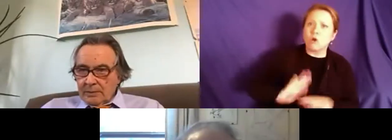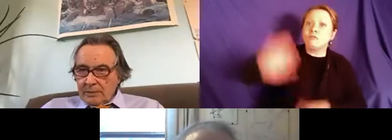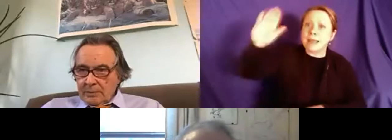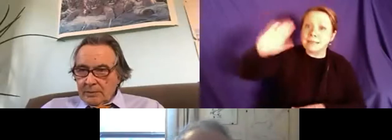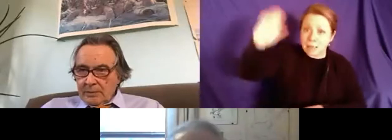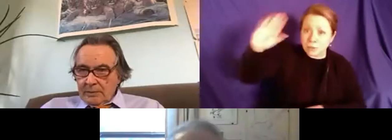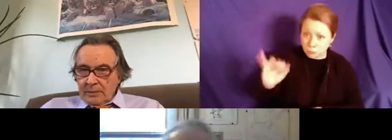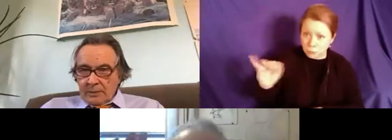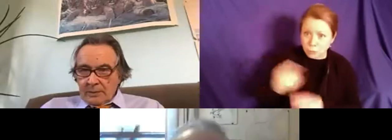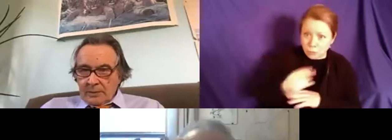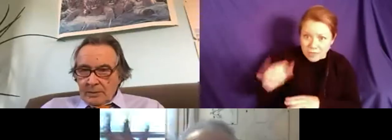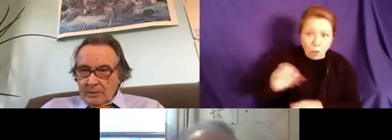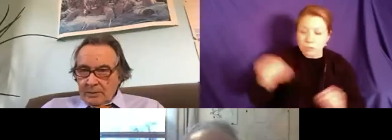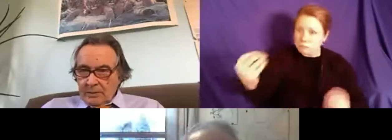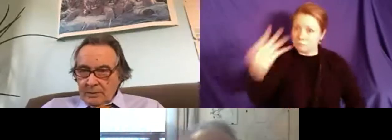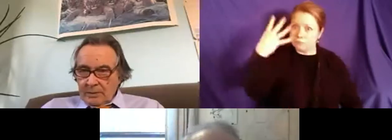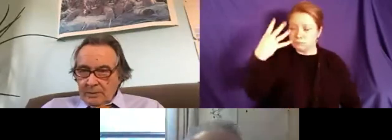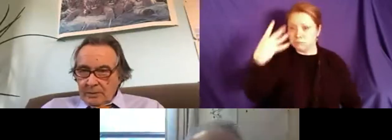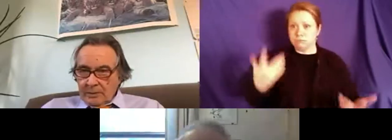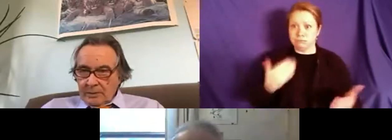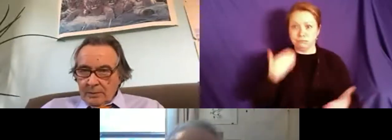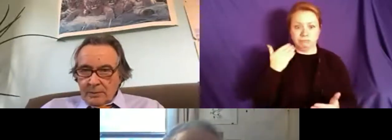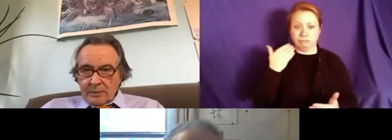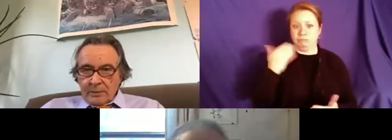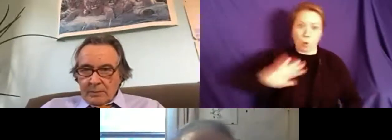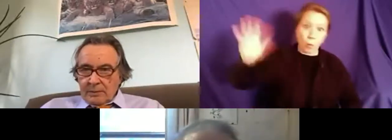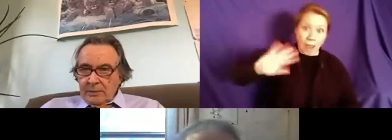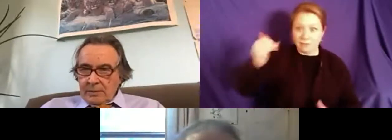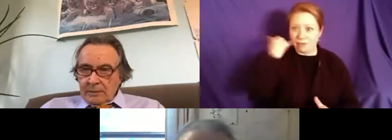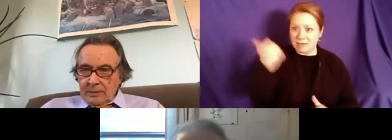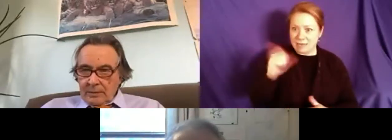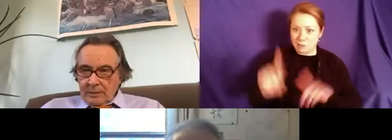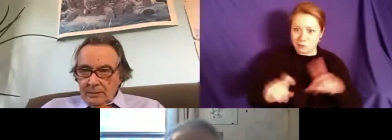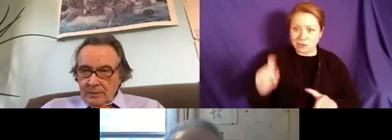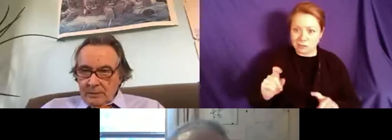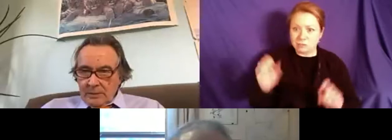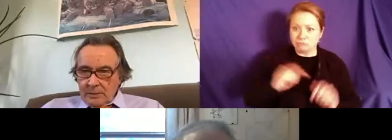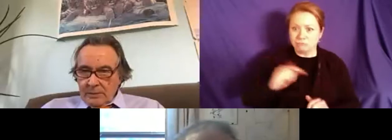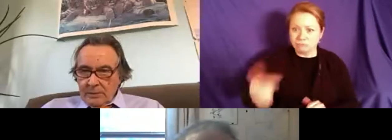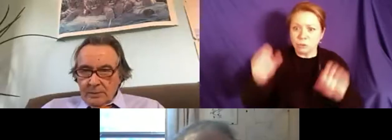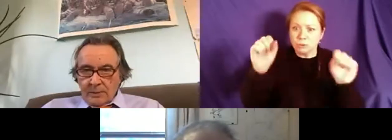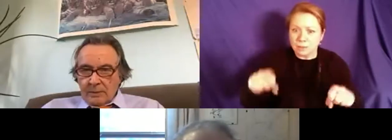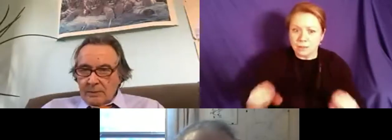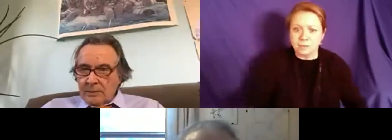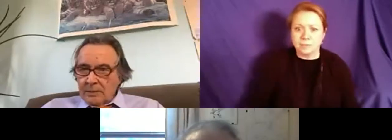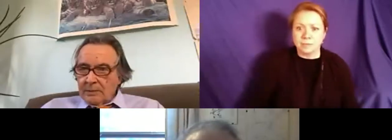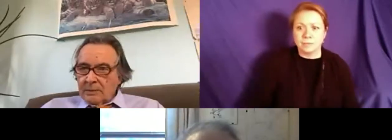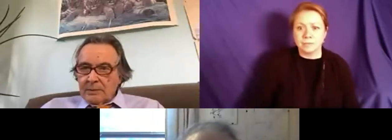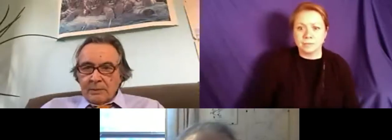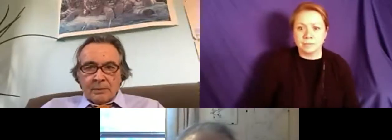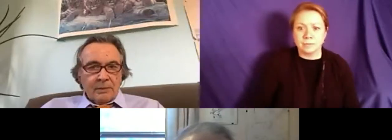function, or flip your video on and wave if you do have a question when we get to that part of the program.